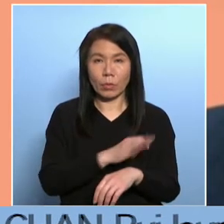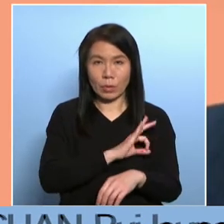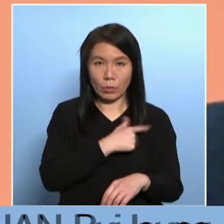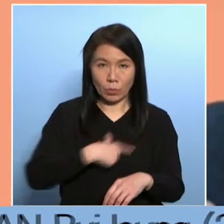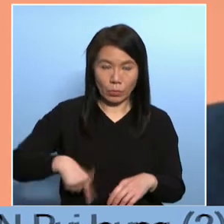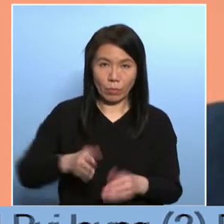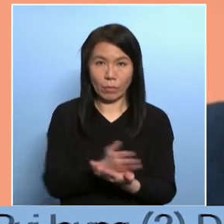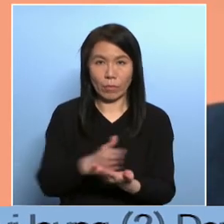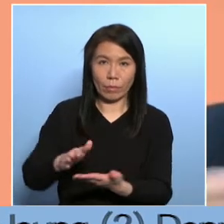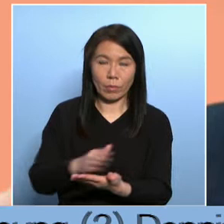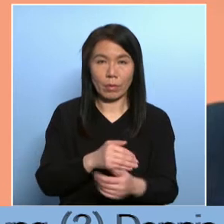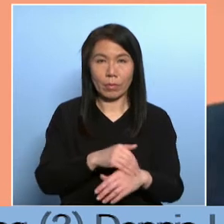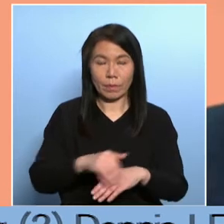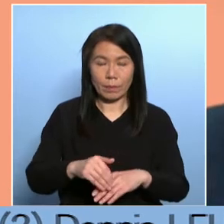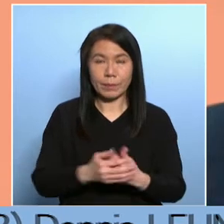epidemic,